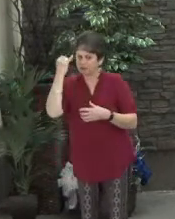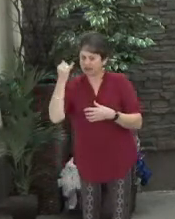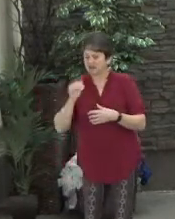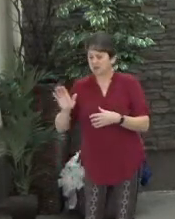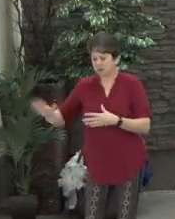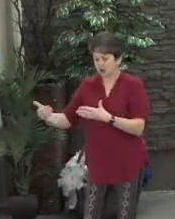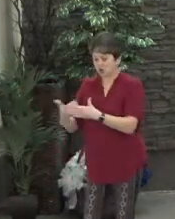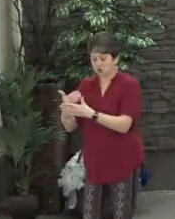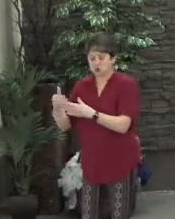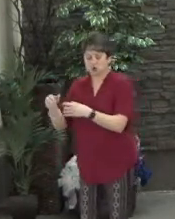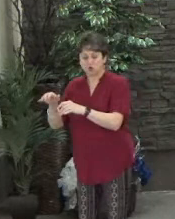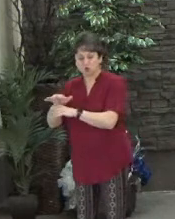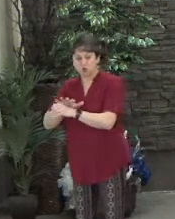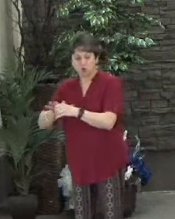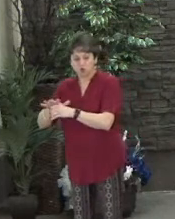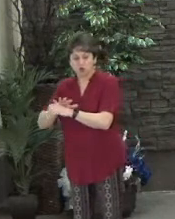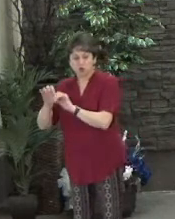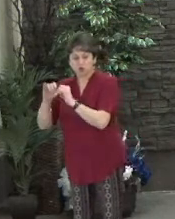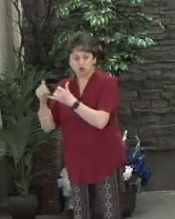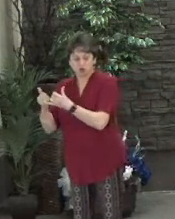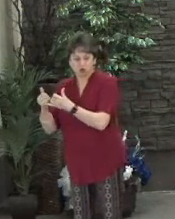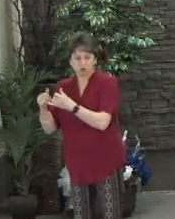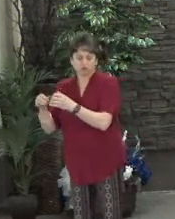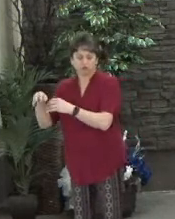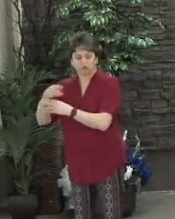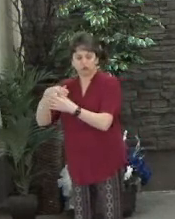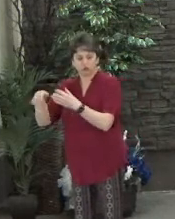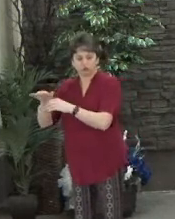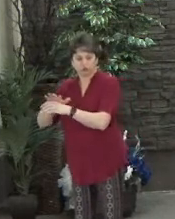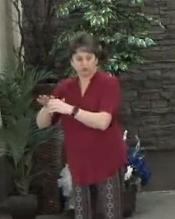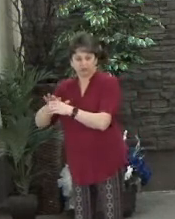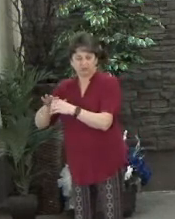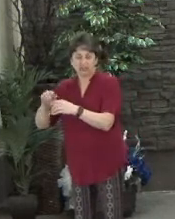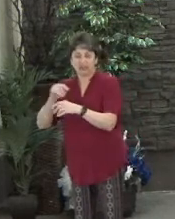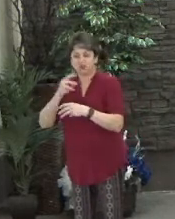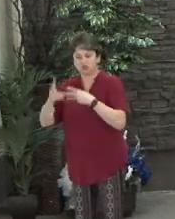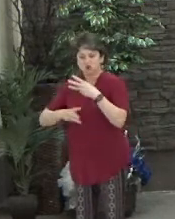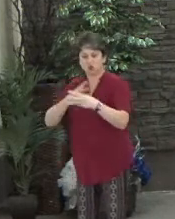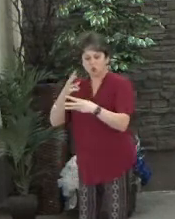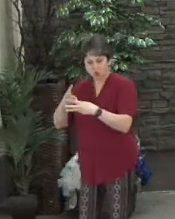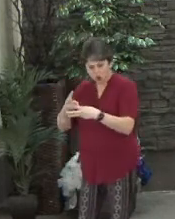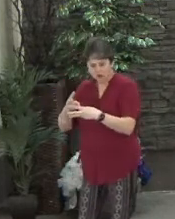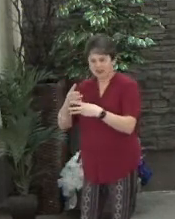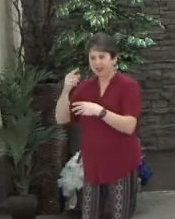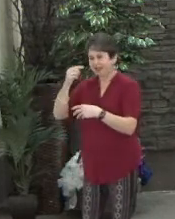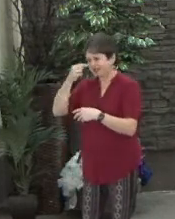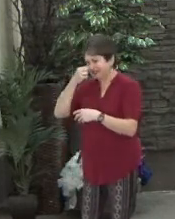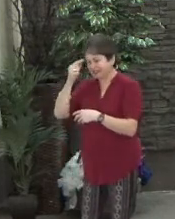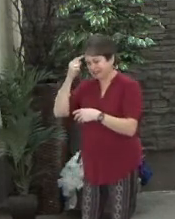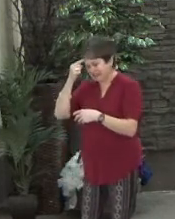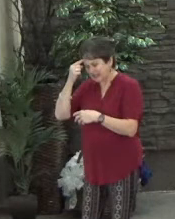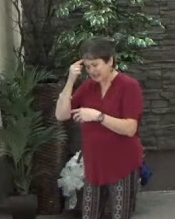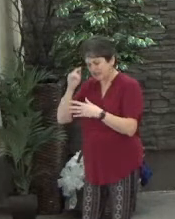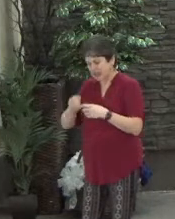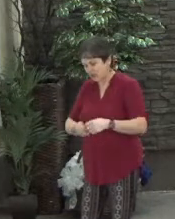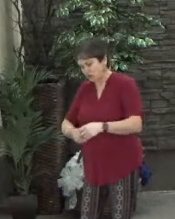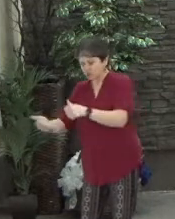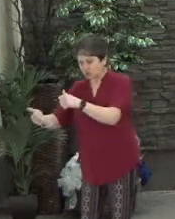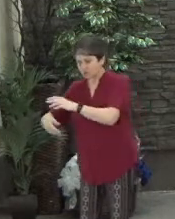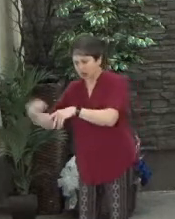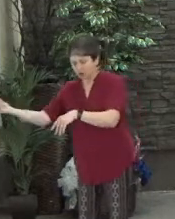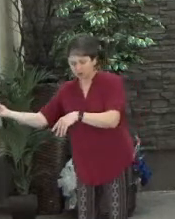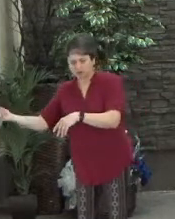social location, their loss of standing, and the worldly stinking thinking that threw them out on that trash